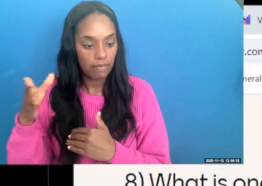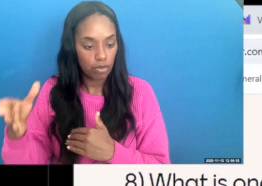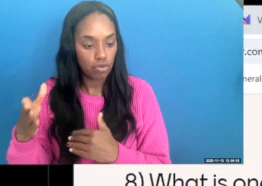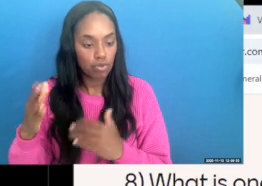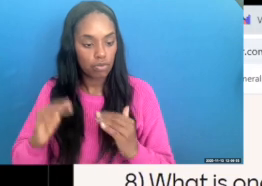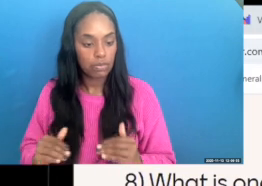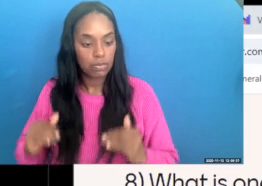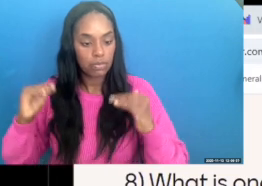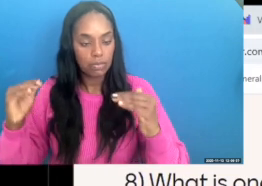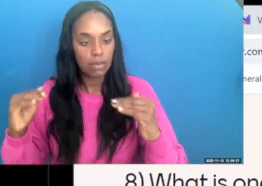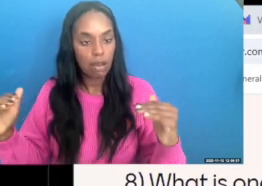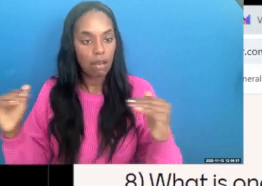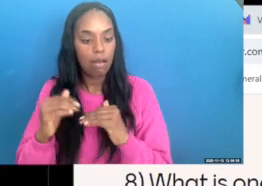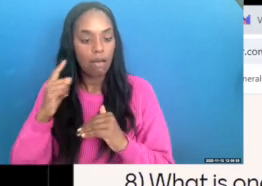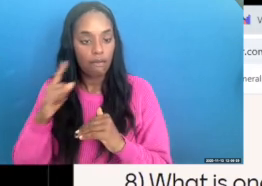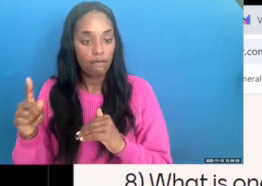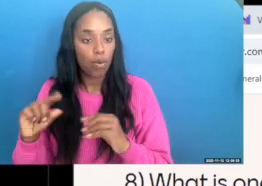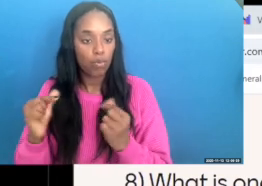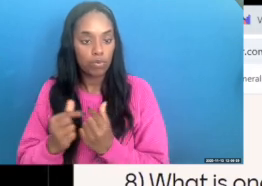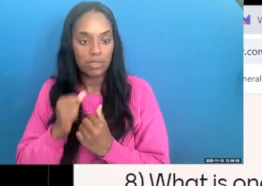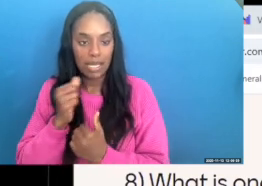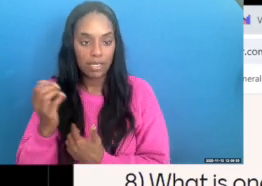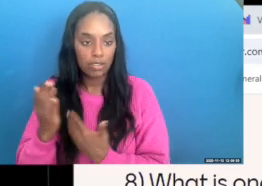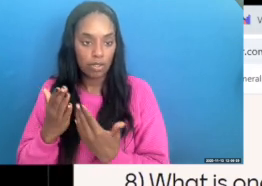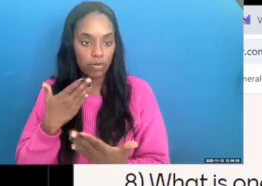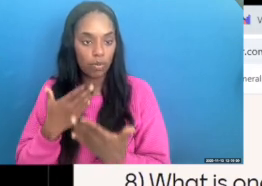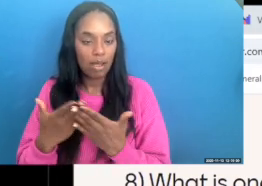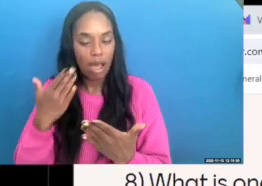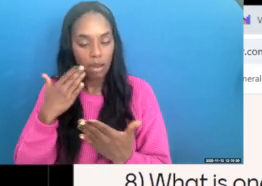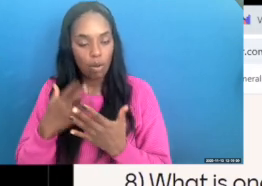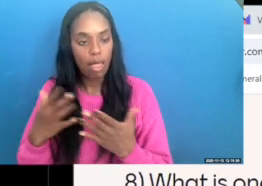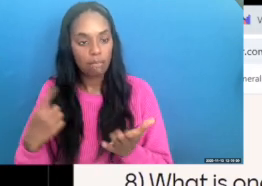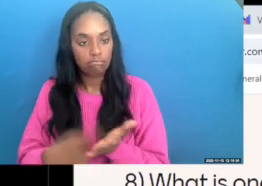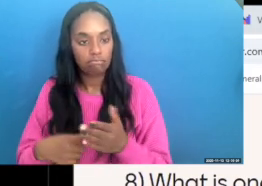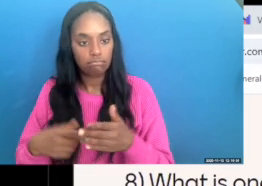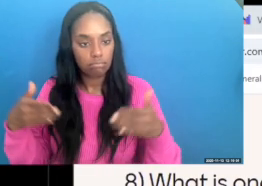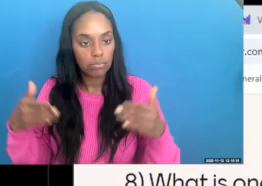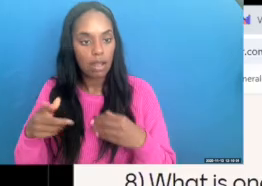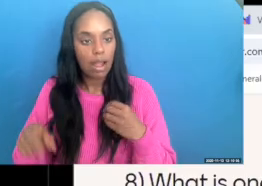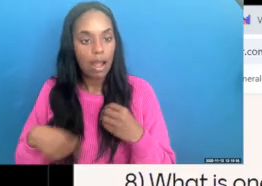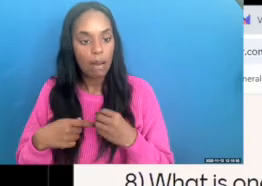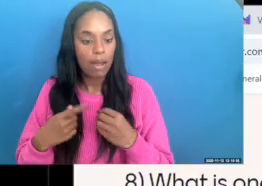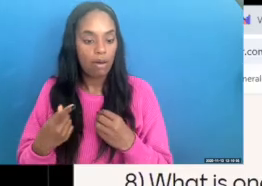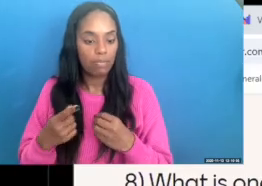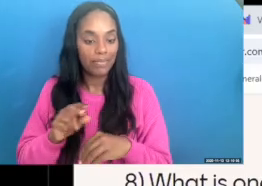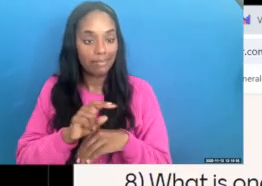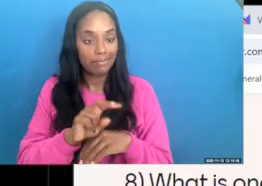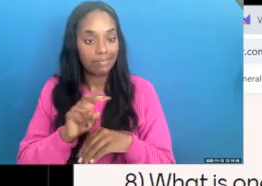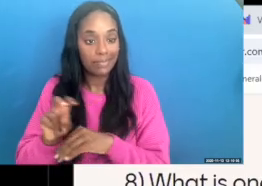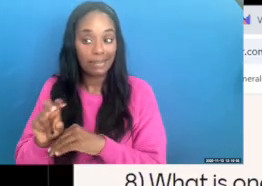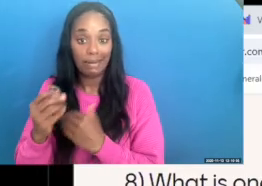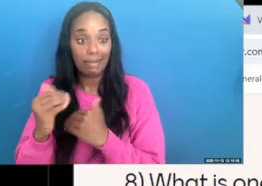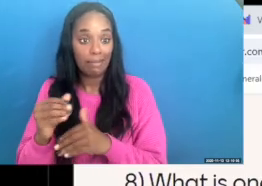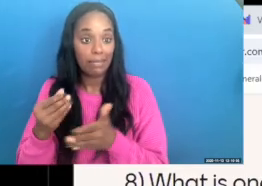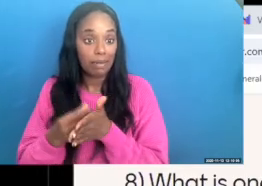funds across other types of programs in the future to further advance equity for underserved groups. And finally, just wanted